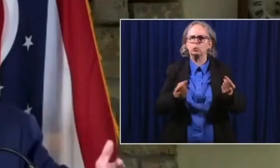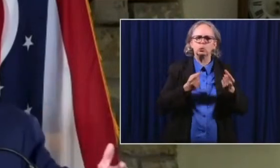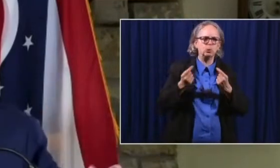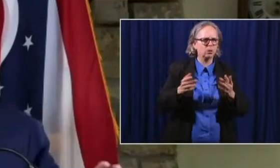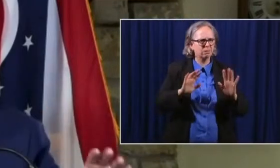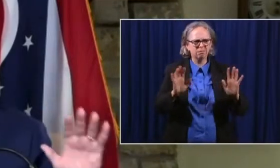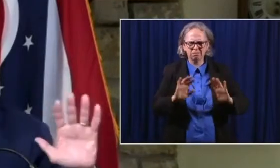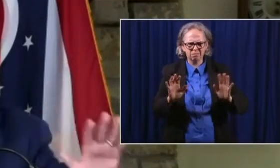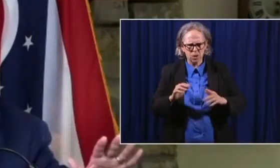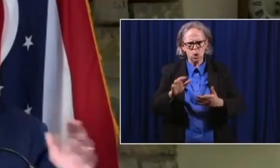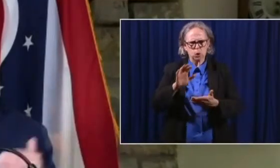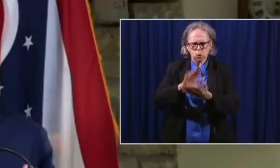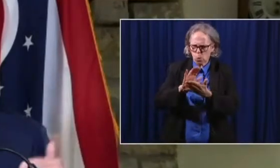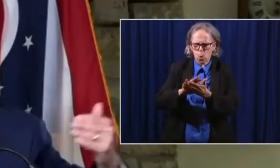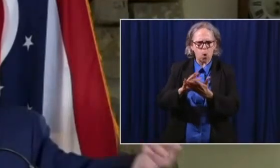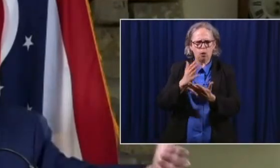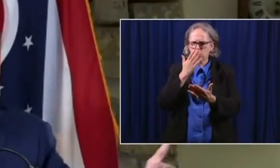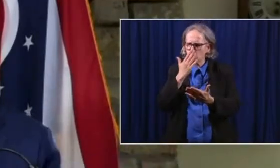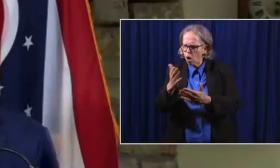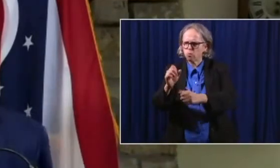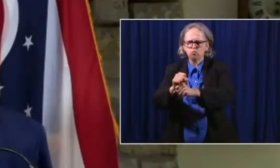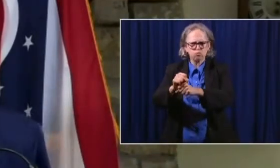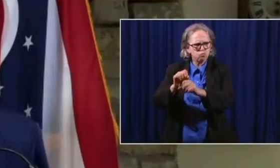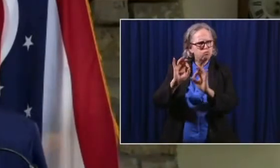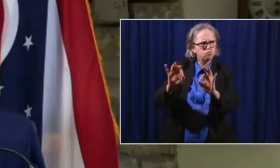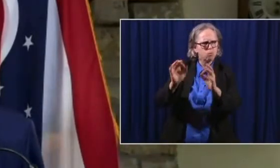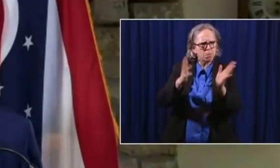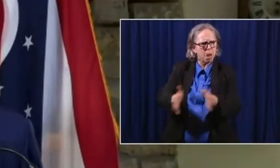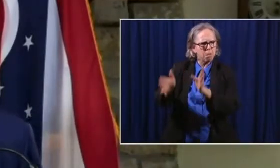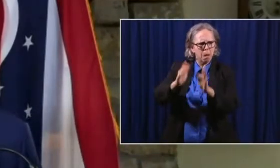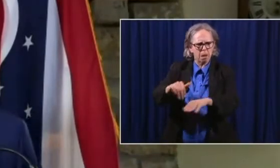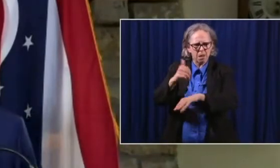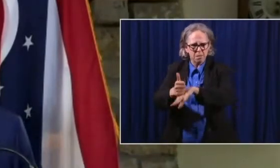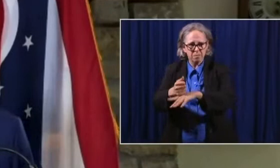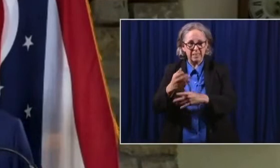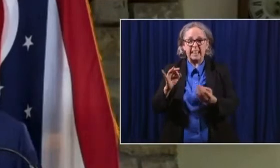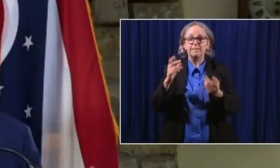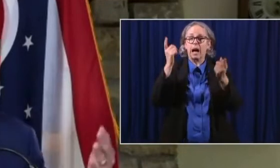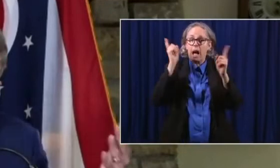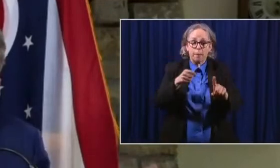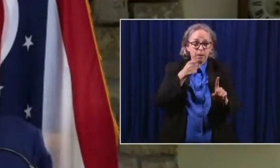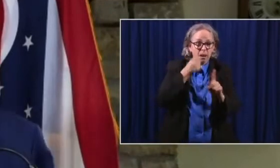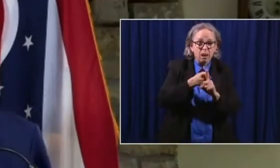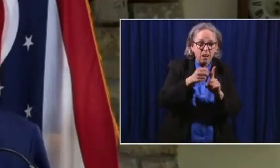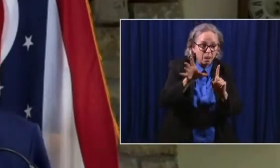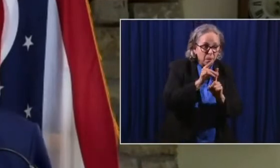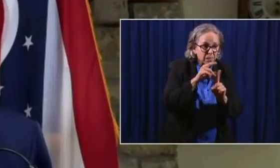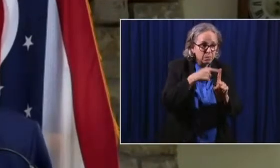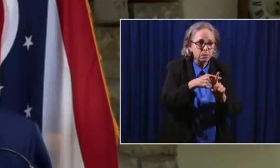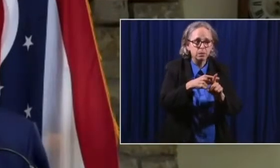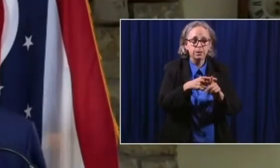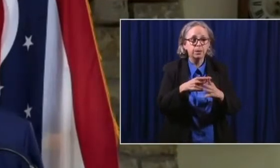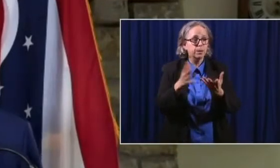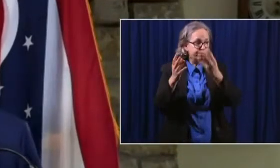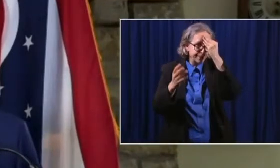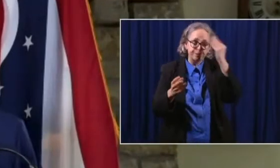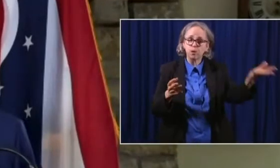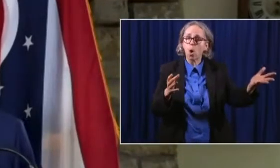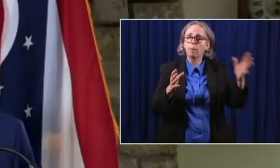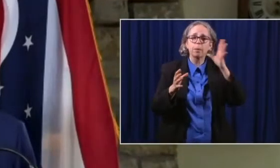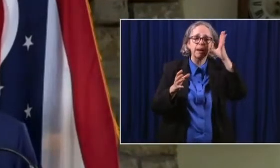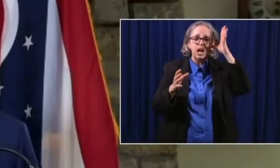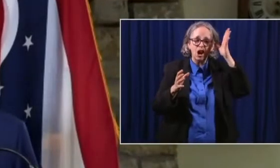a certain class, note comes home, and there's a medical problem here, and check